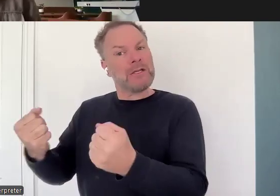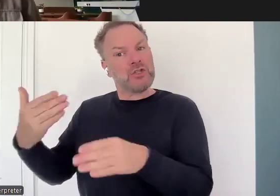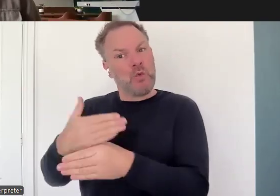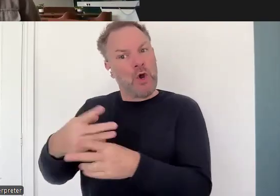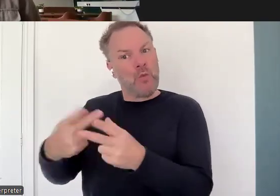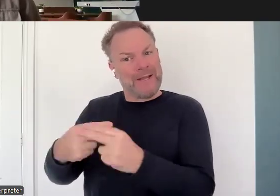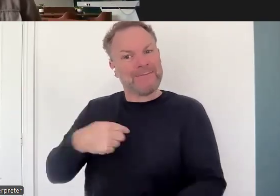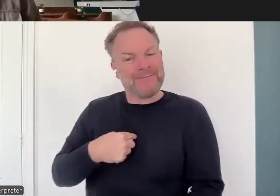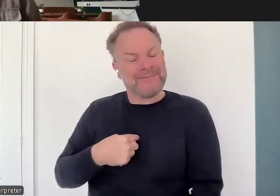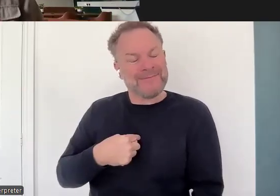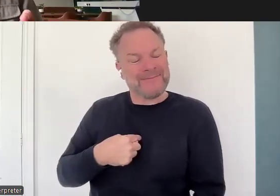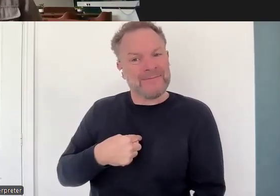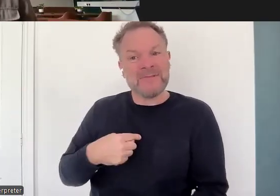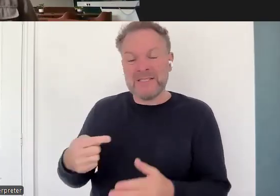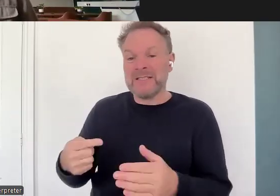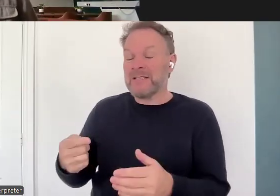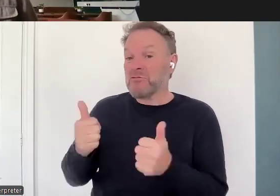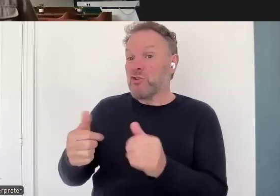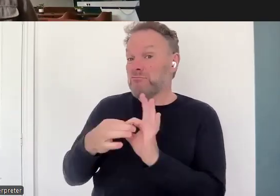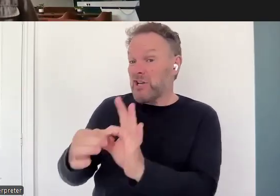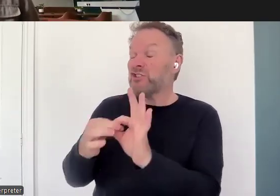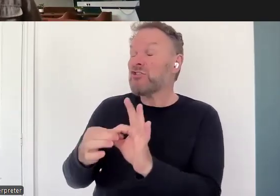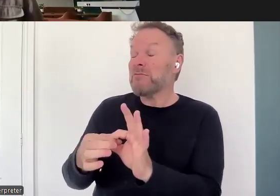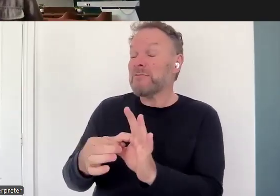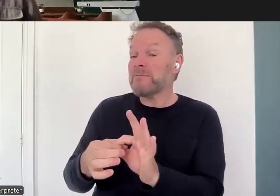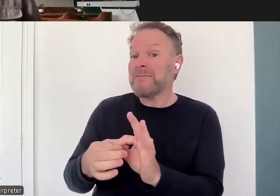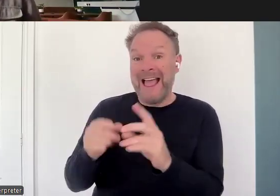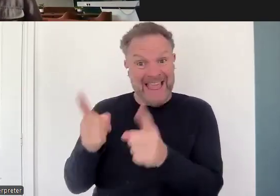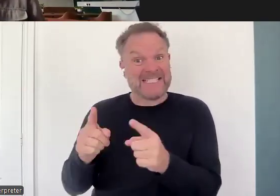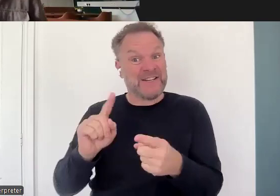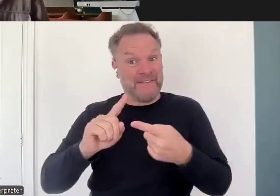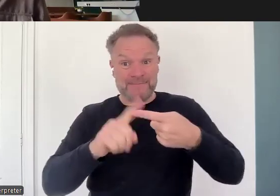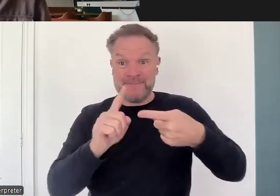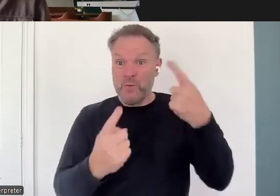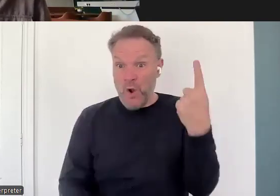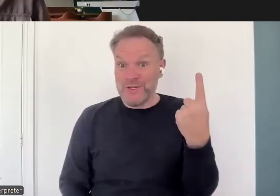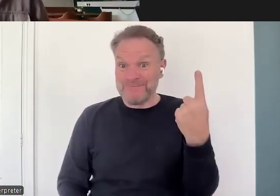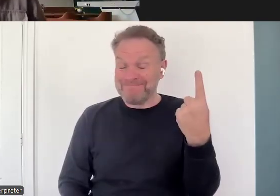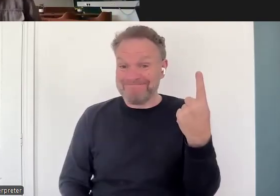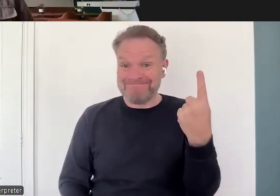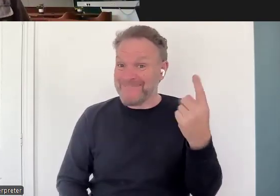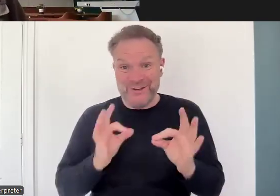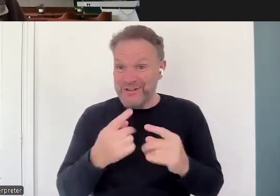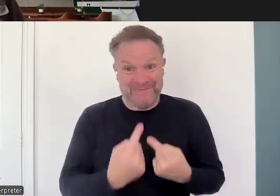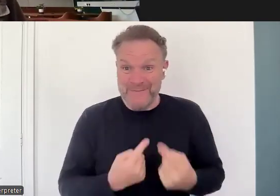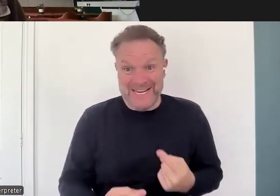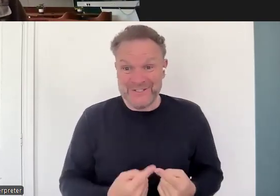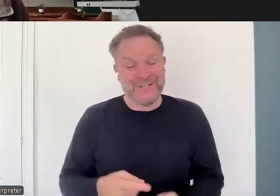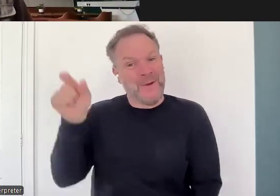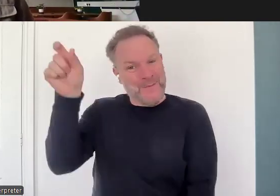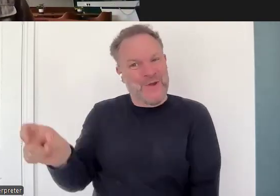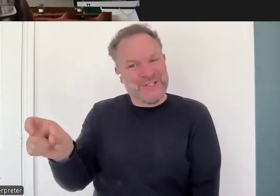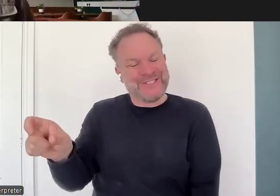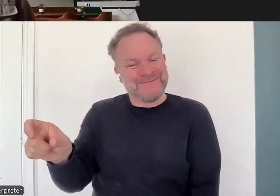in an interesting, open, and relational way. So that's our first point. People are not data points, and our evaluation should reflect